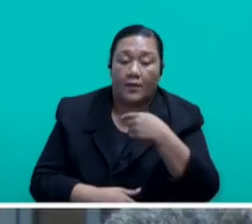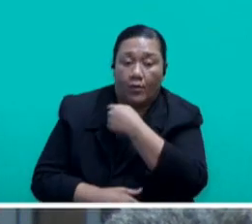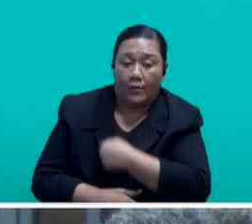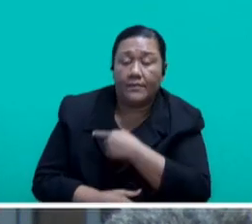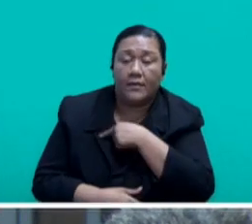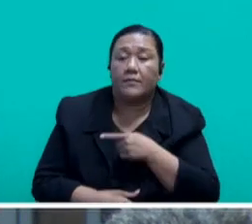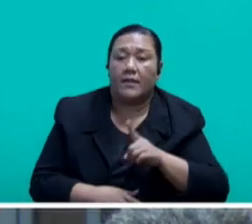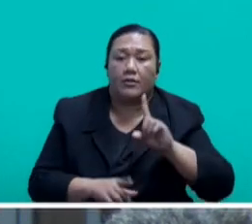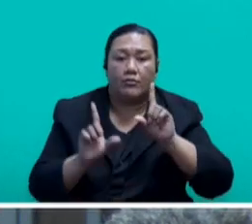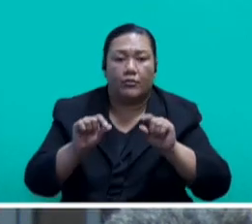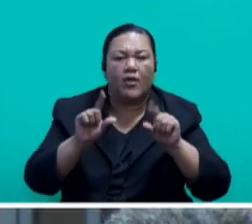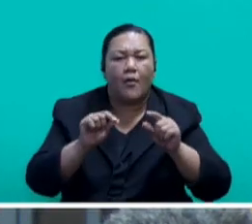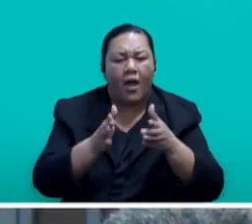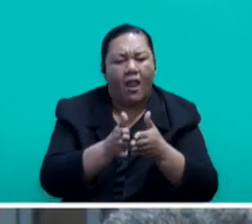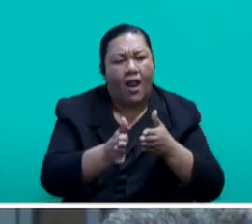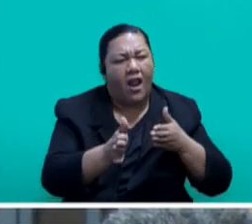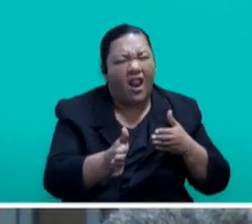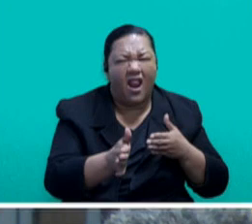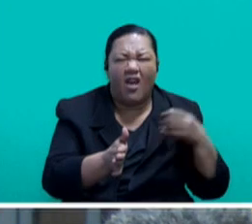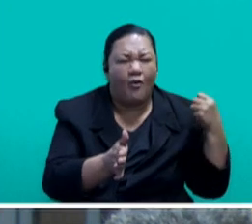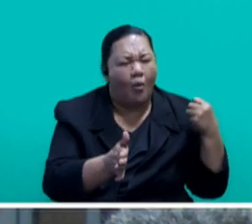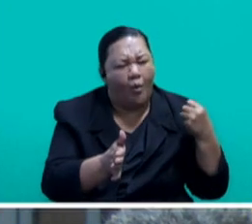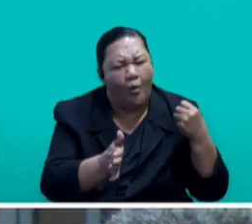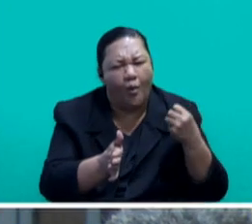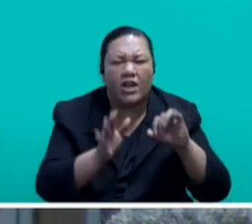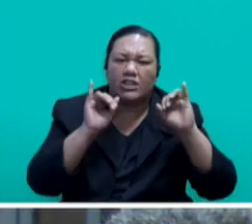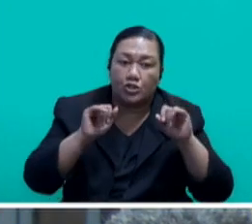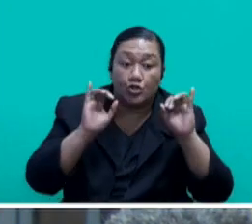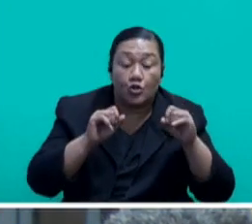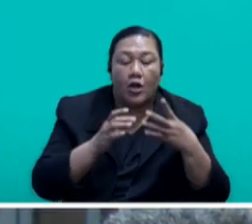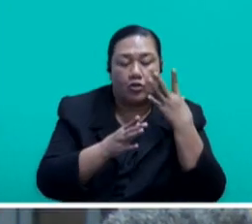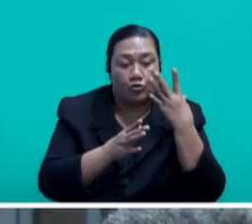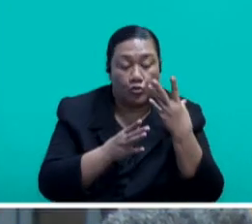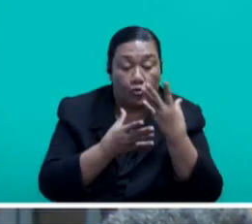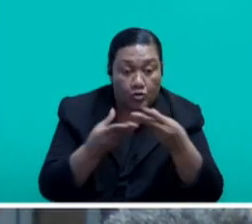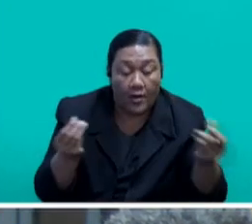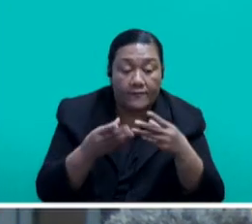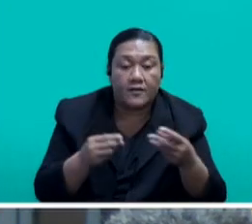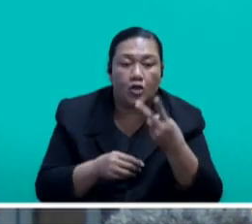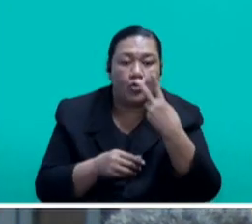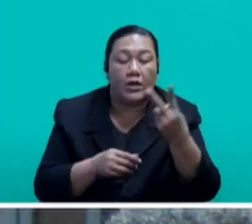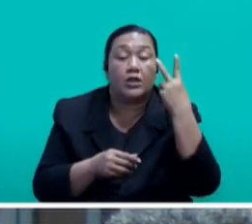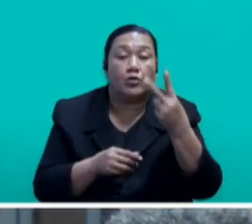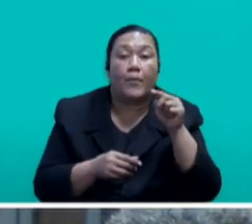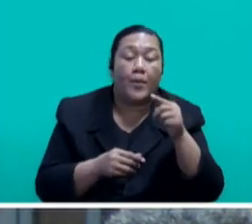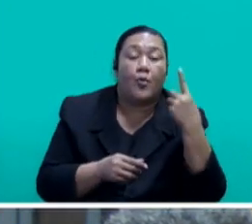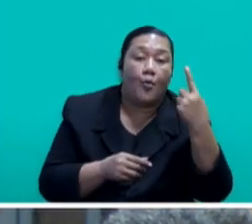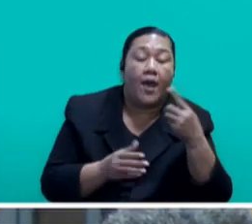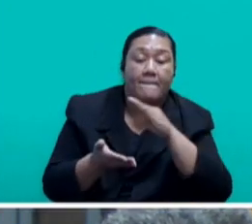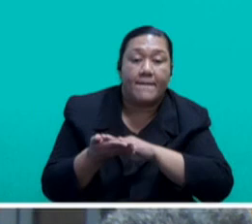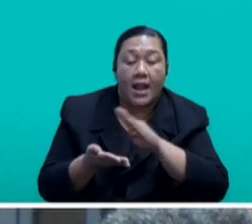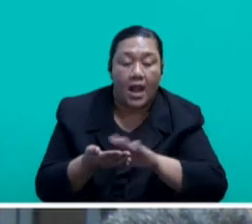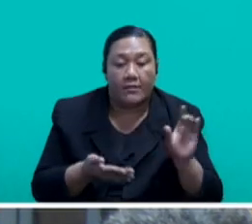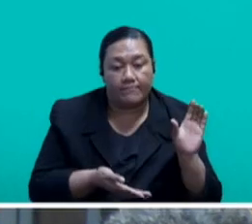overdue drainage issues across the country under the budget allocation of 22.1 million in the Department of Waterways